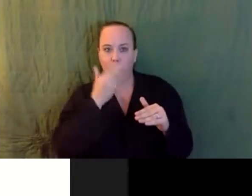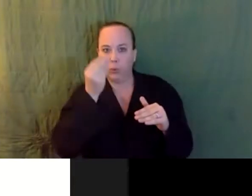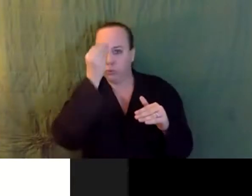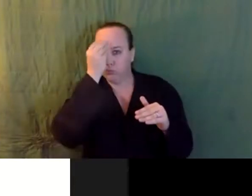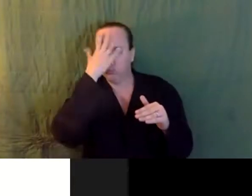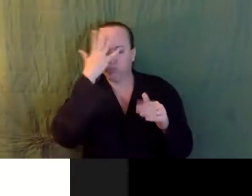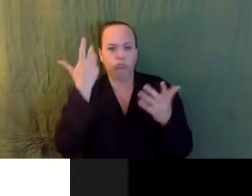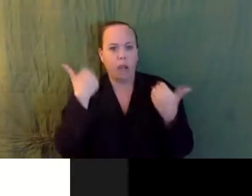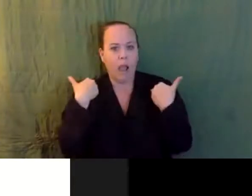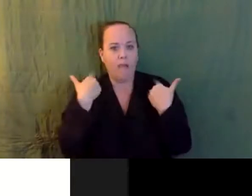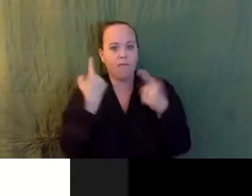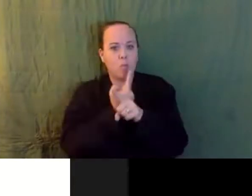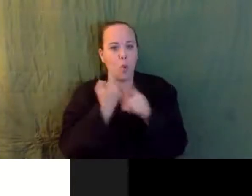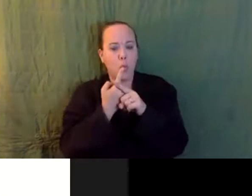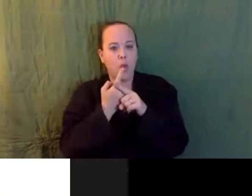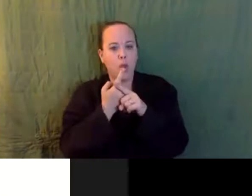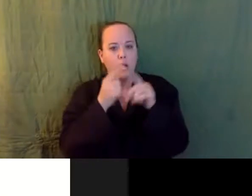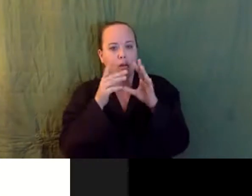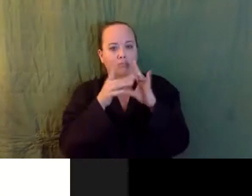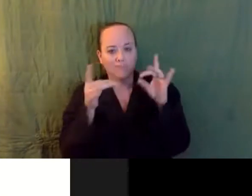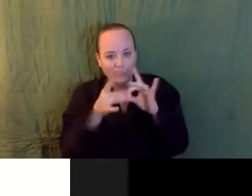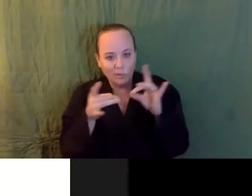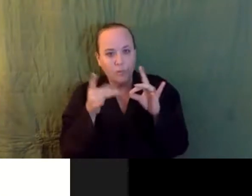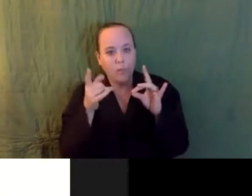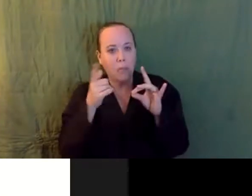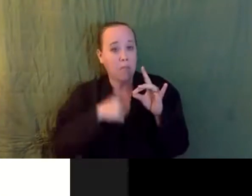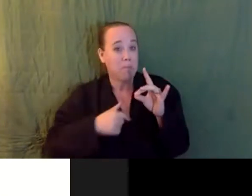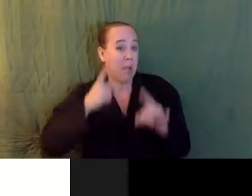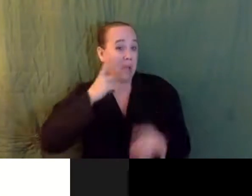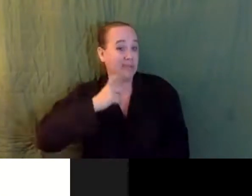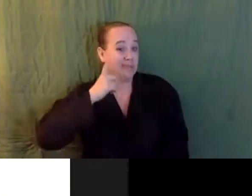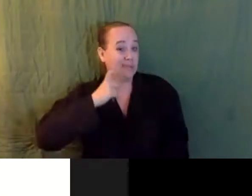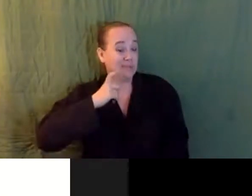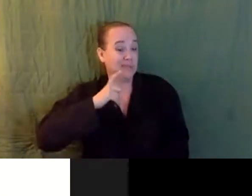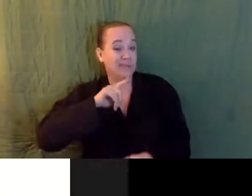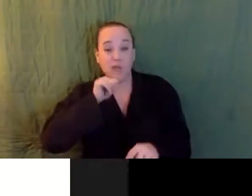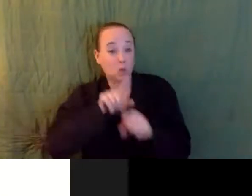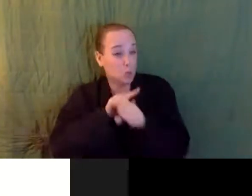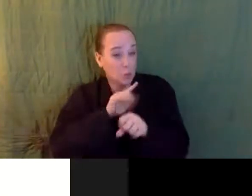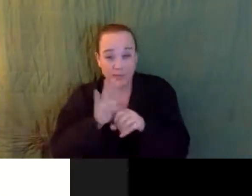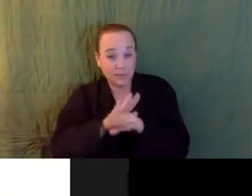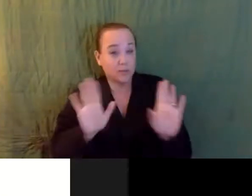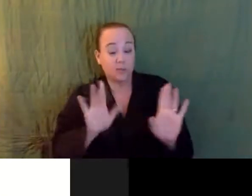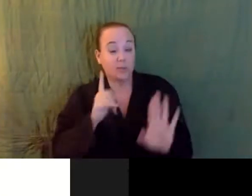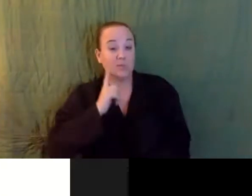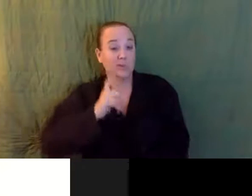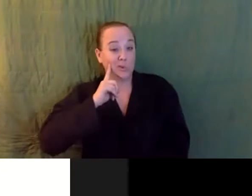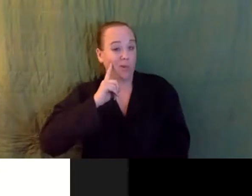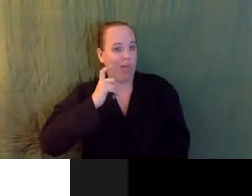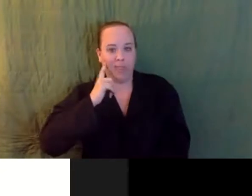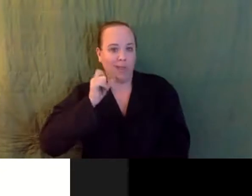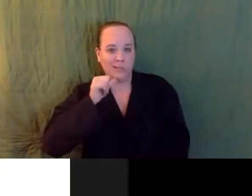have that language. But my hunch, and I'm not for certain on this, my hunch is that that has not been